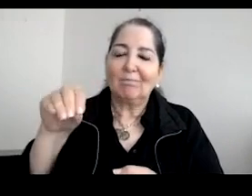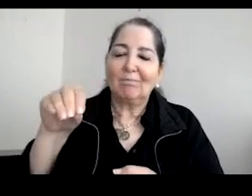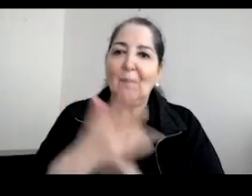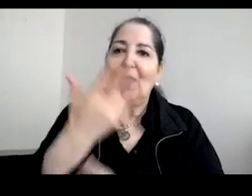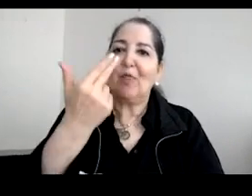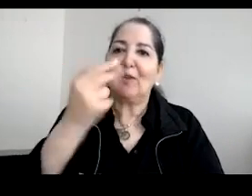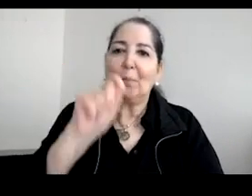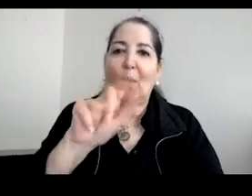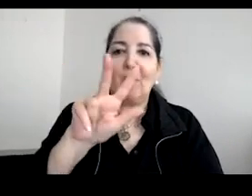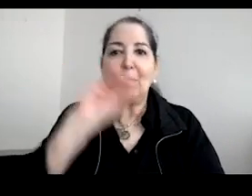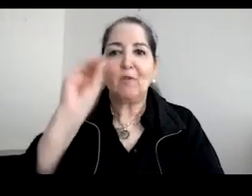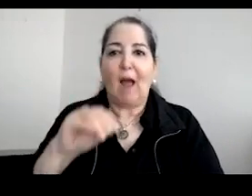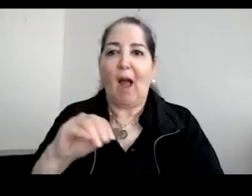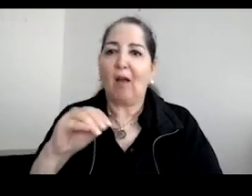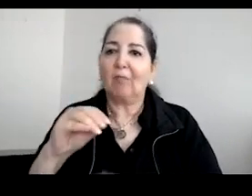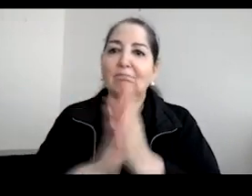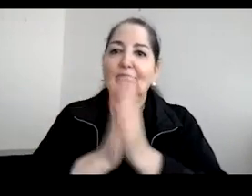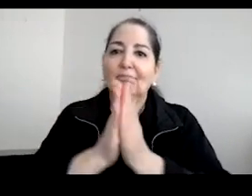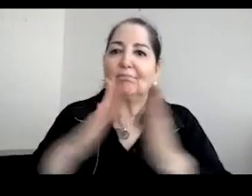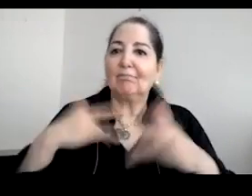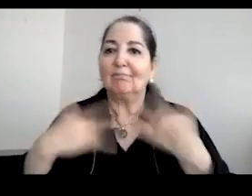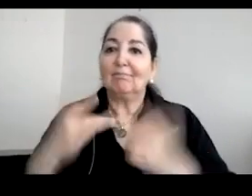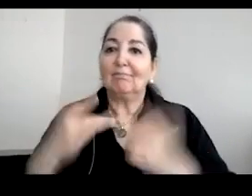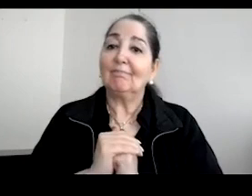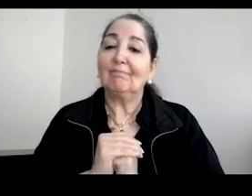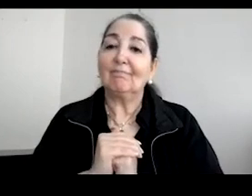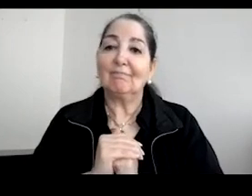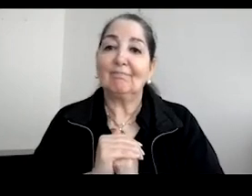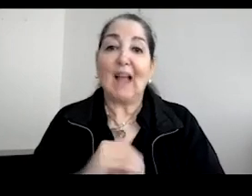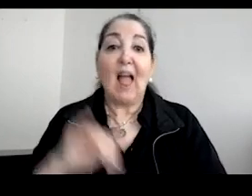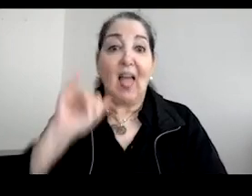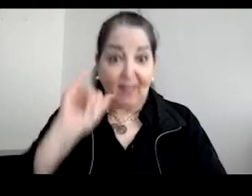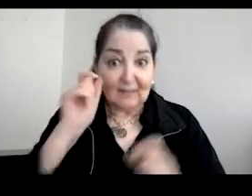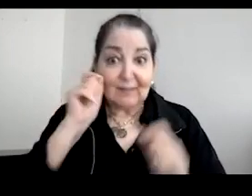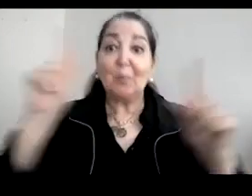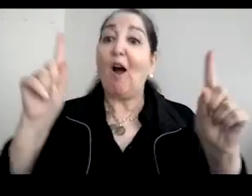13.3%. Now, to say this as a surprise, as this kind of headline